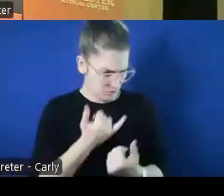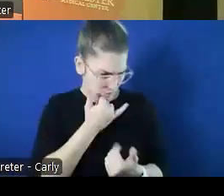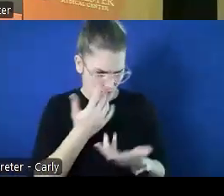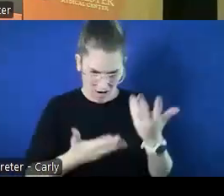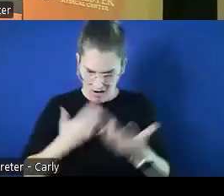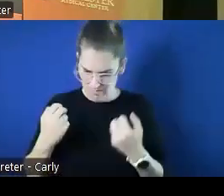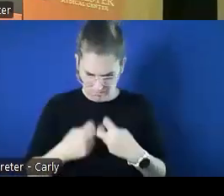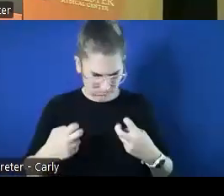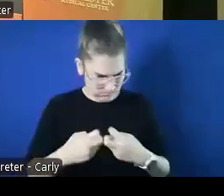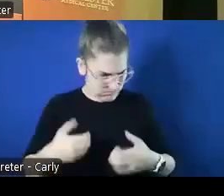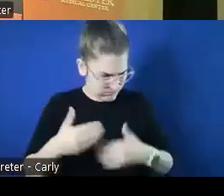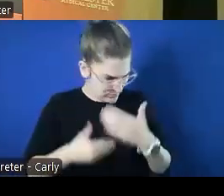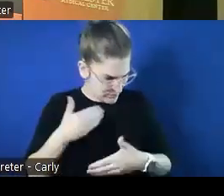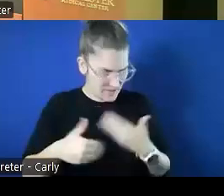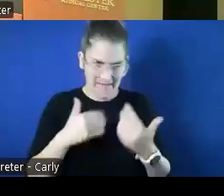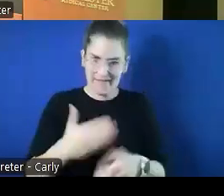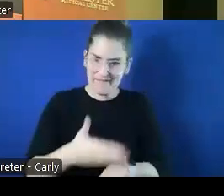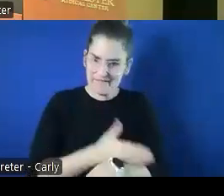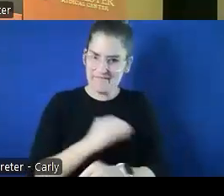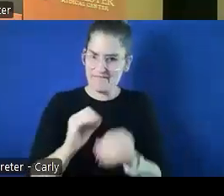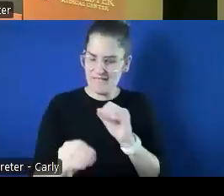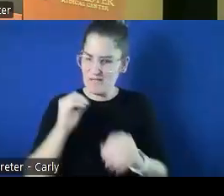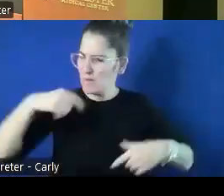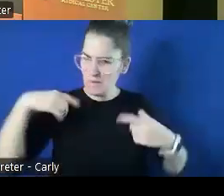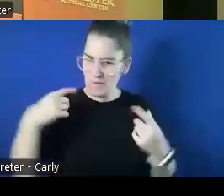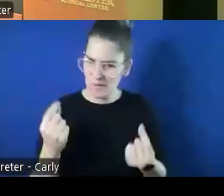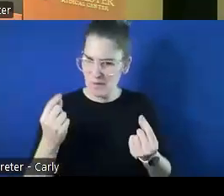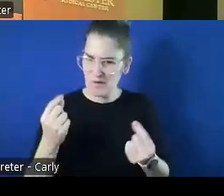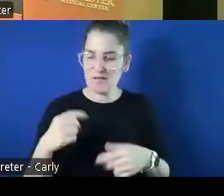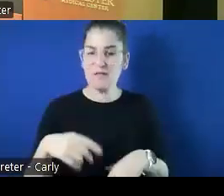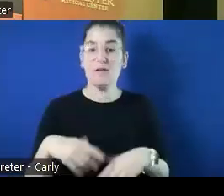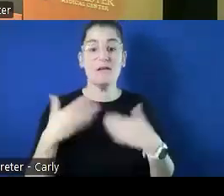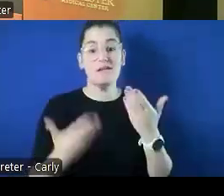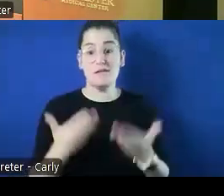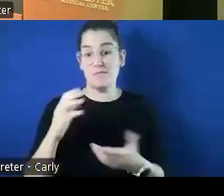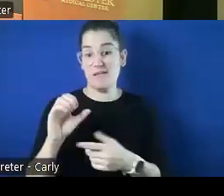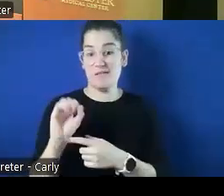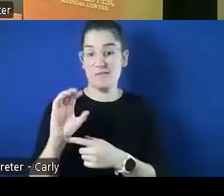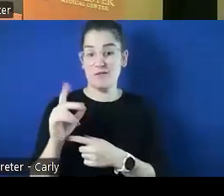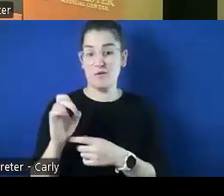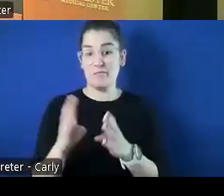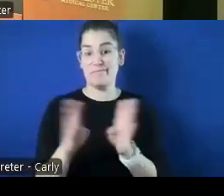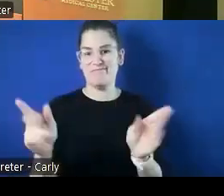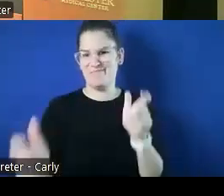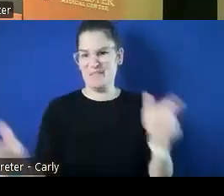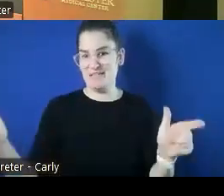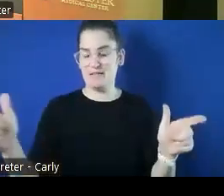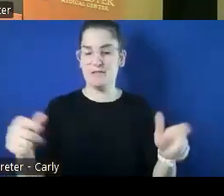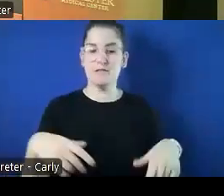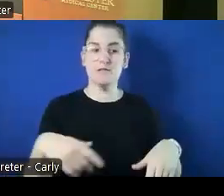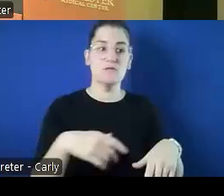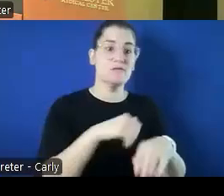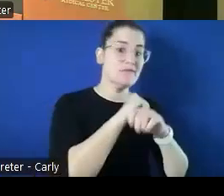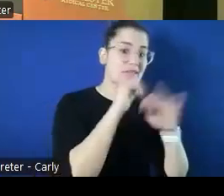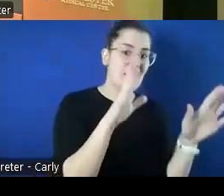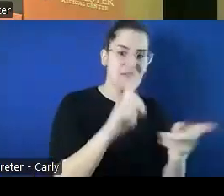I had to process that a little bit. And what we realized is maybe the scope is just too big. We went from nothing to trying to do everything.